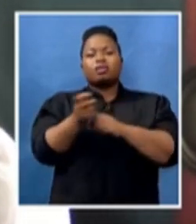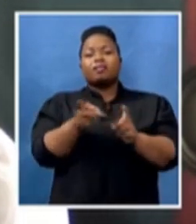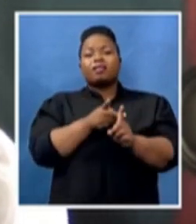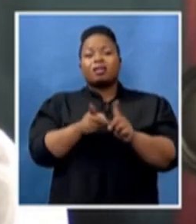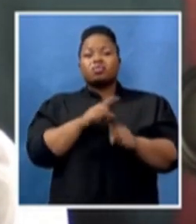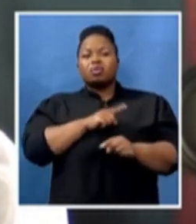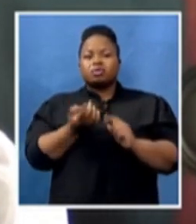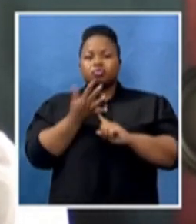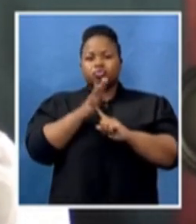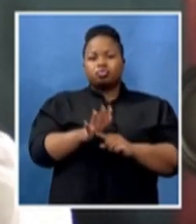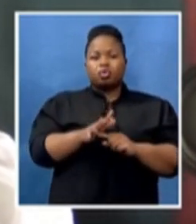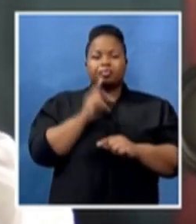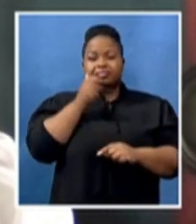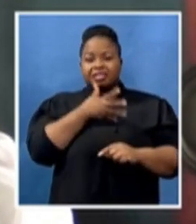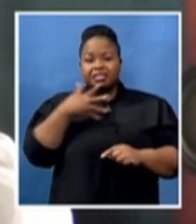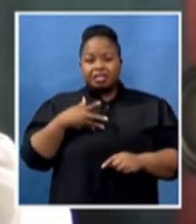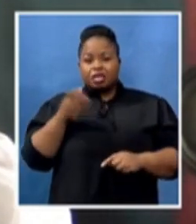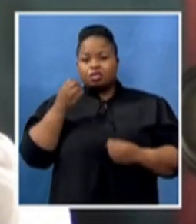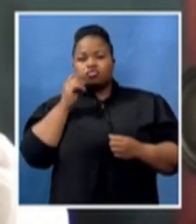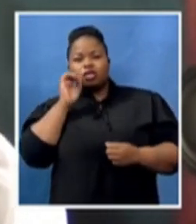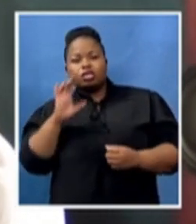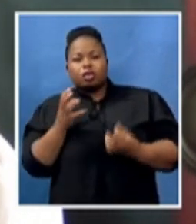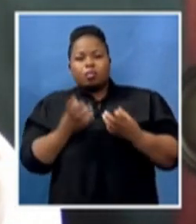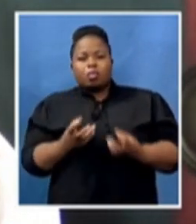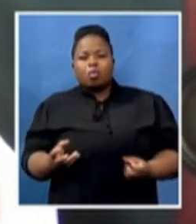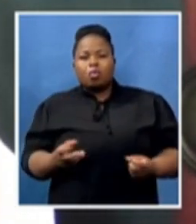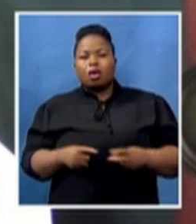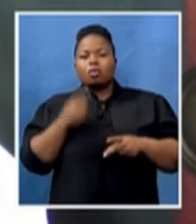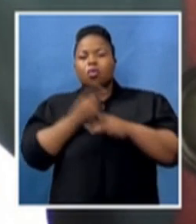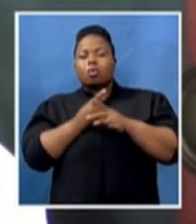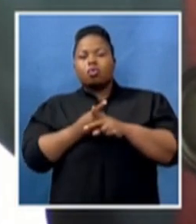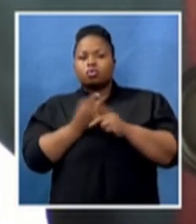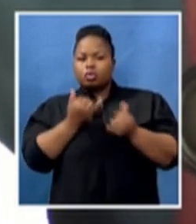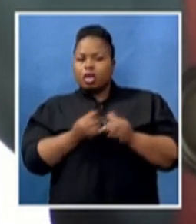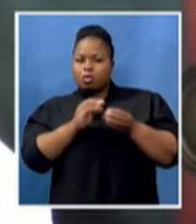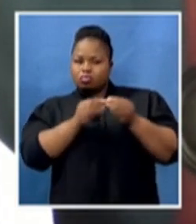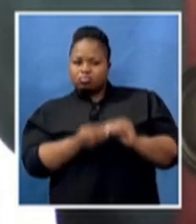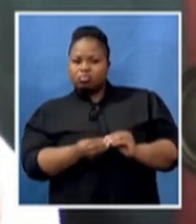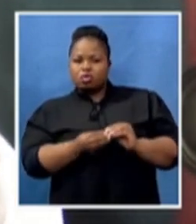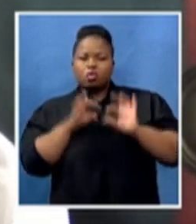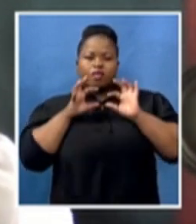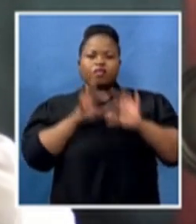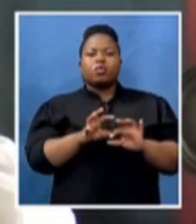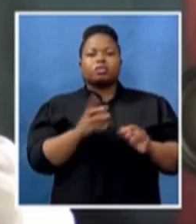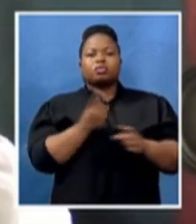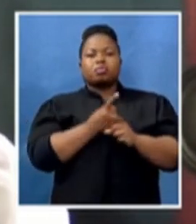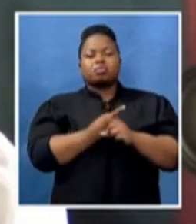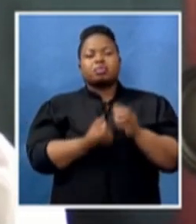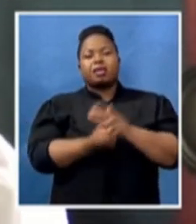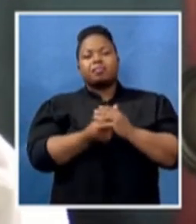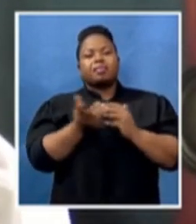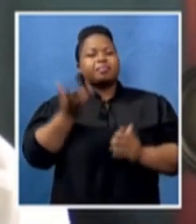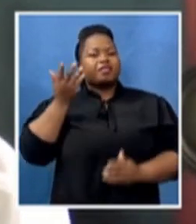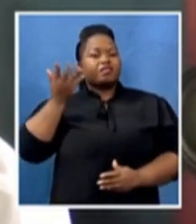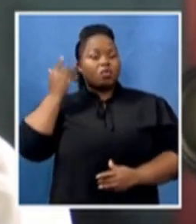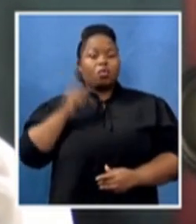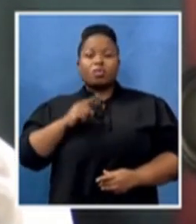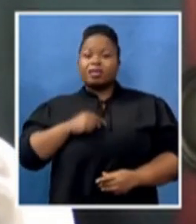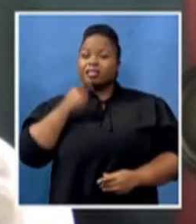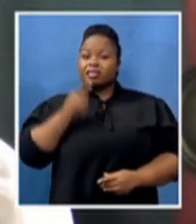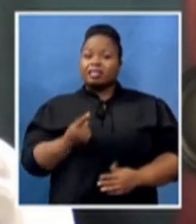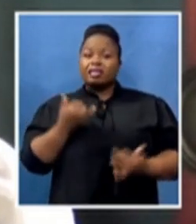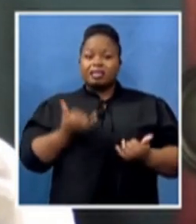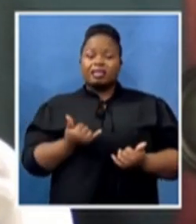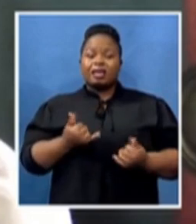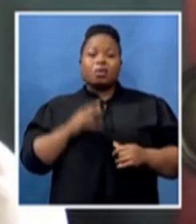were normatively constructed and enforced. It has been suggested that within these constructs, toxic